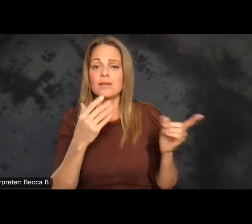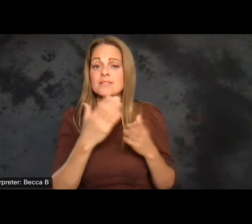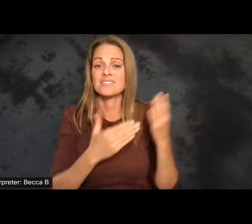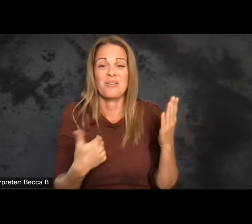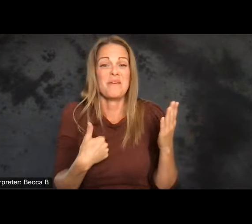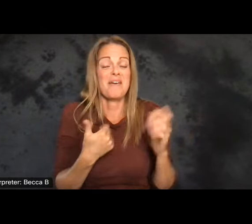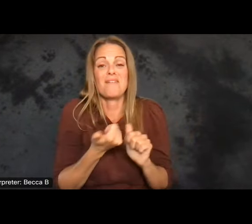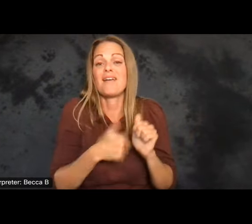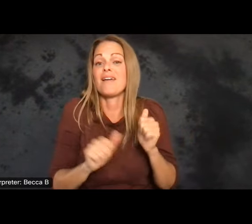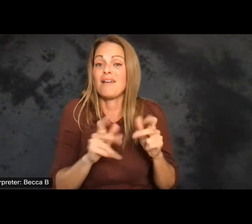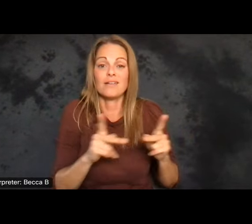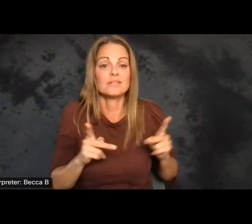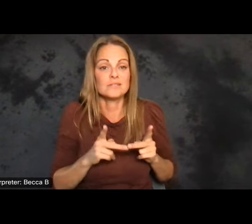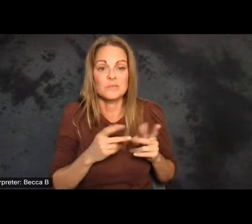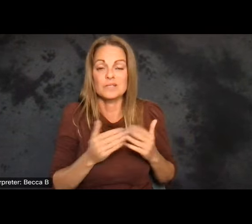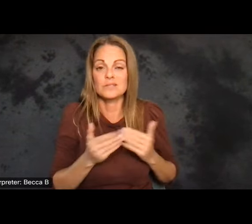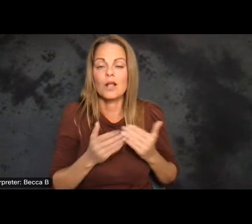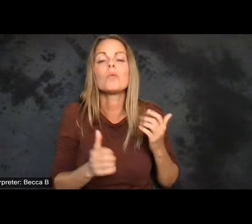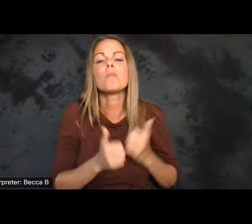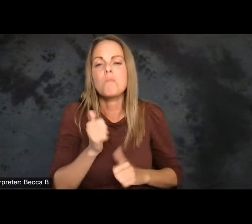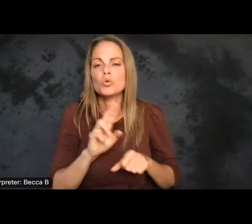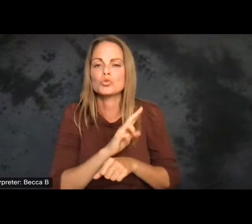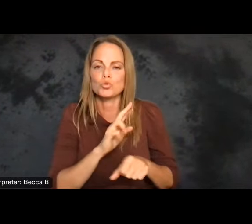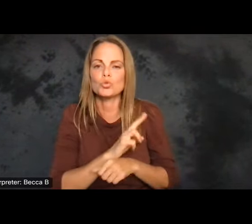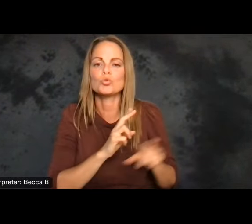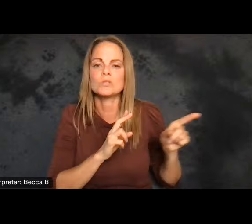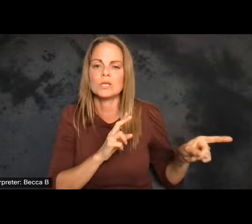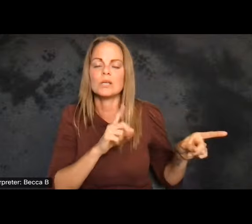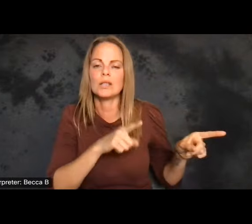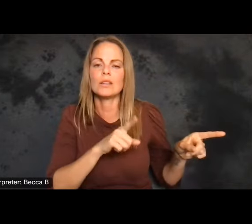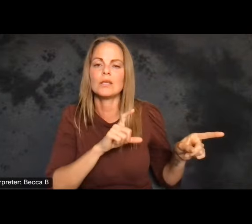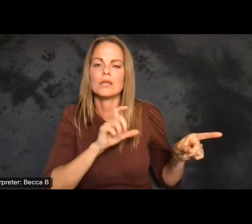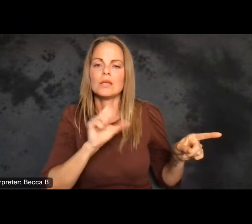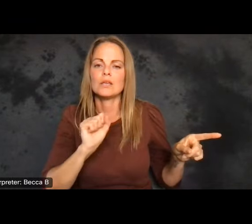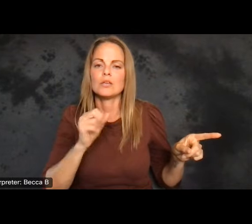I think most of them are using space in the Salina Sheriff's Department.